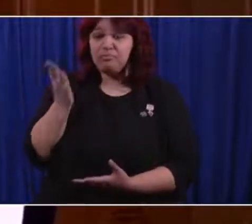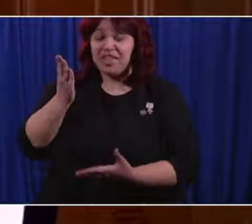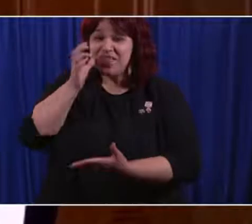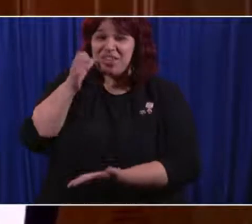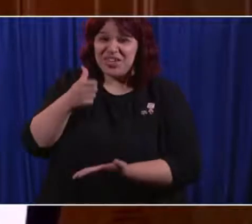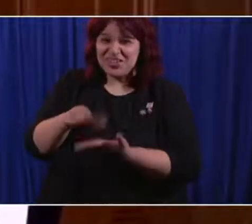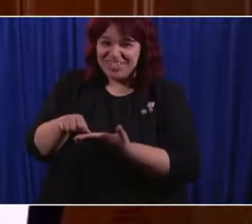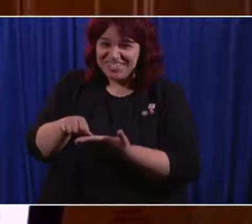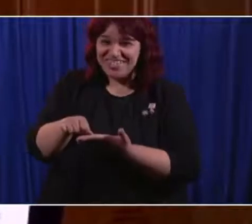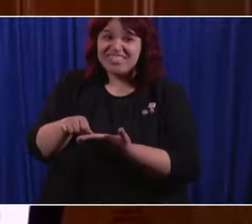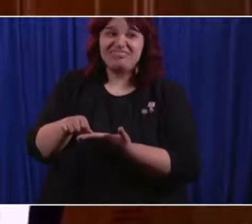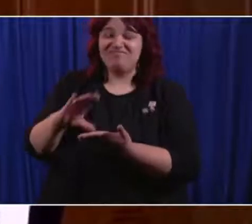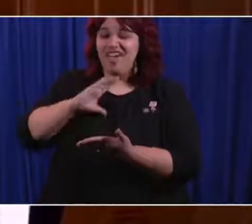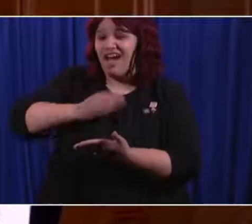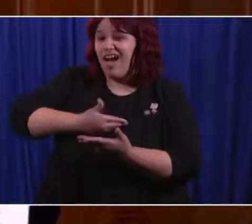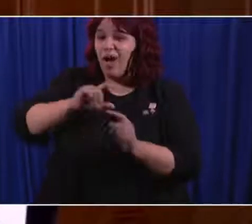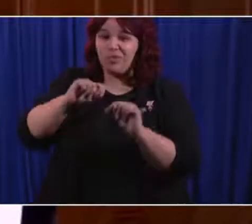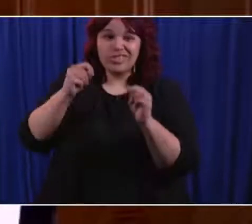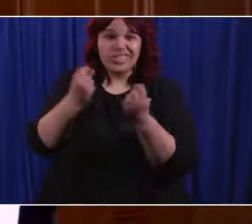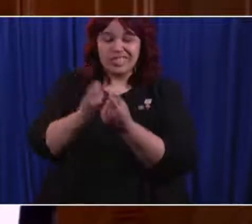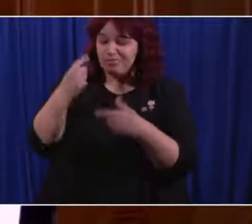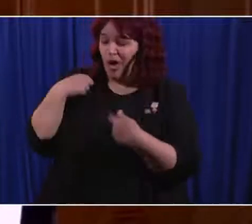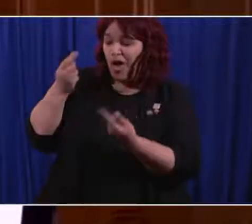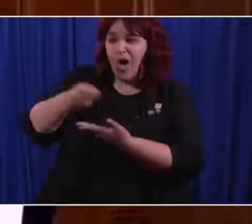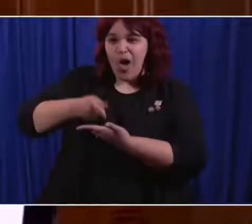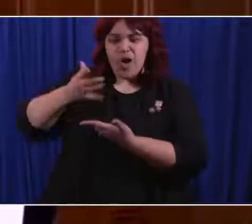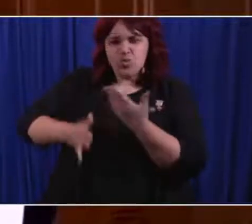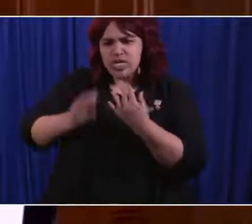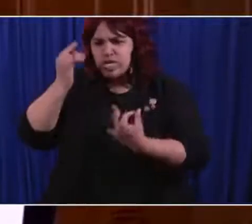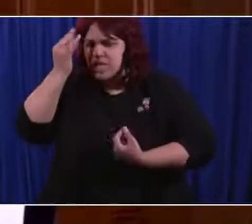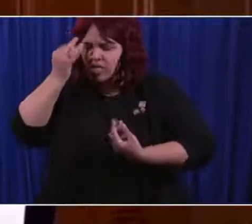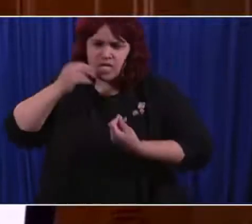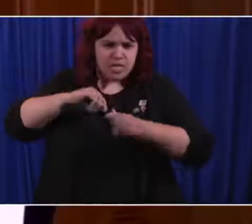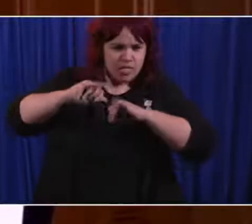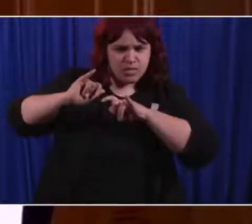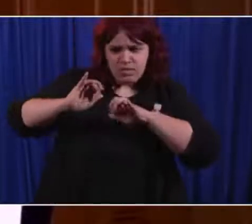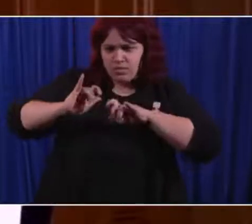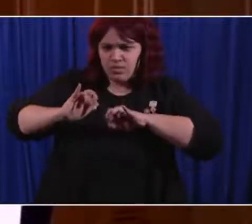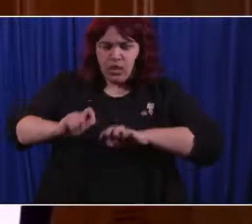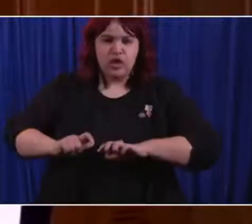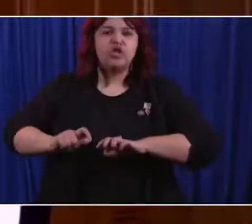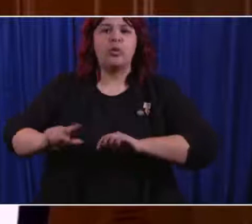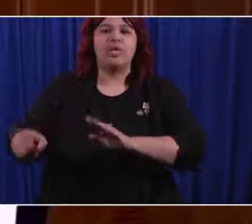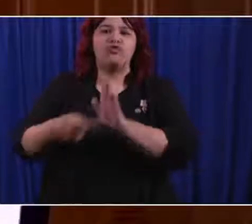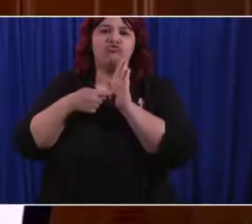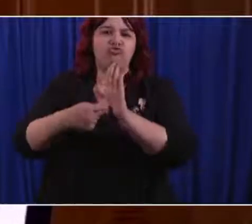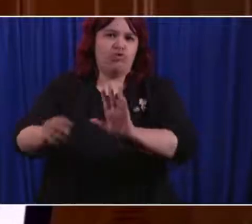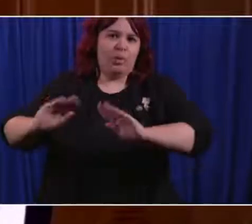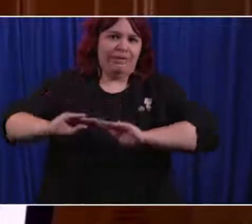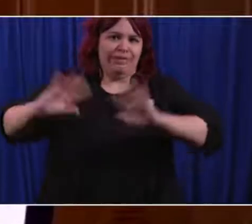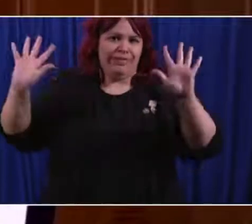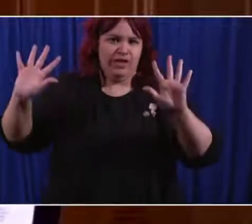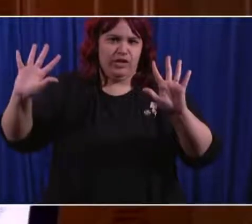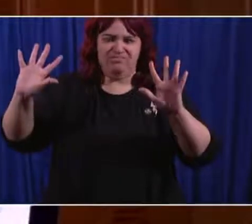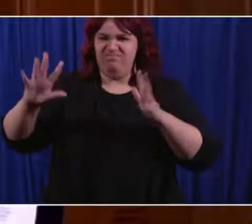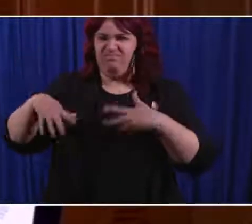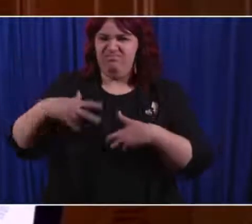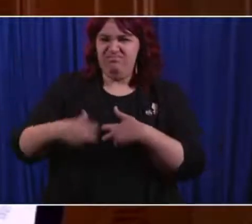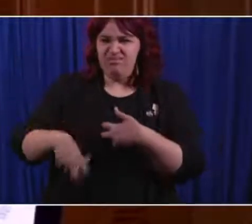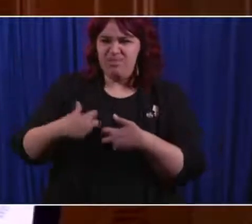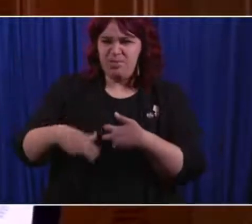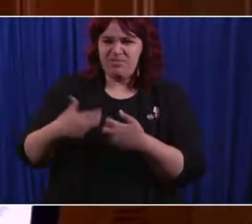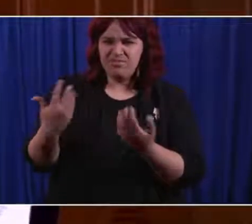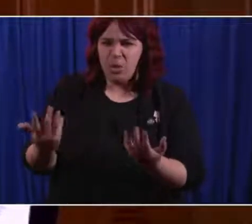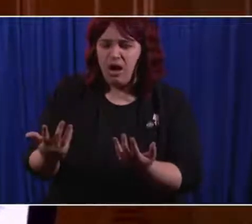over the weekend, our team worked on over the weekend, to really try to lay out to members of the General Assembly exactly what it would